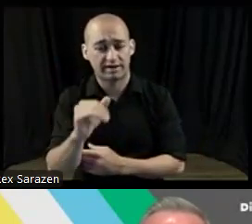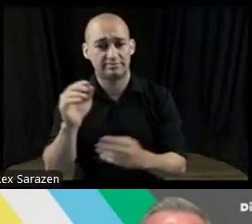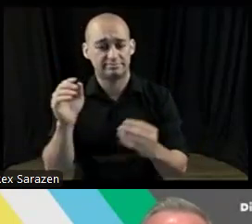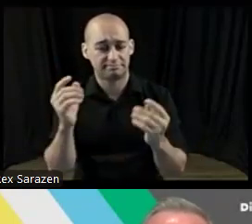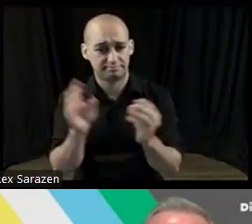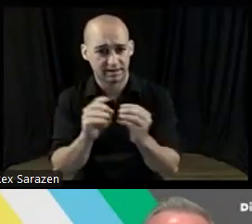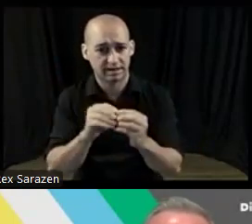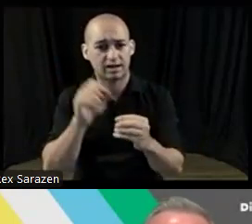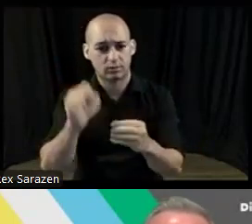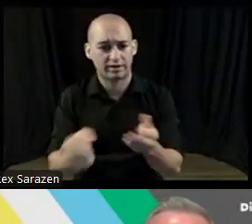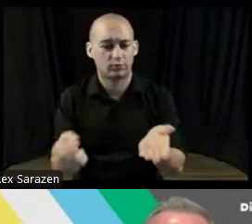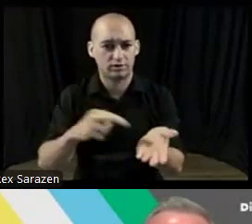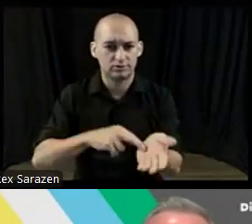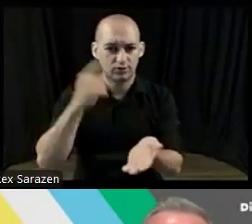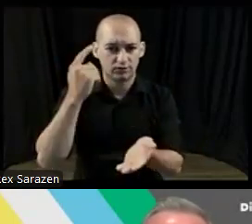the virtual access.